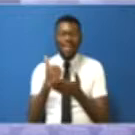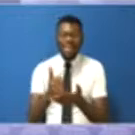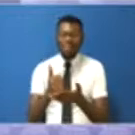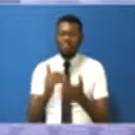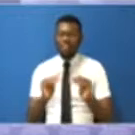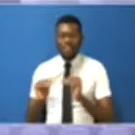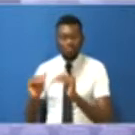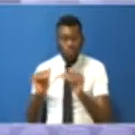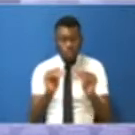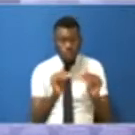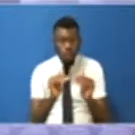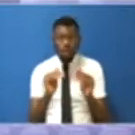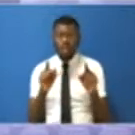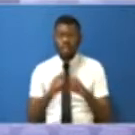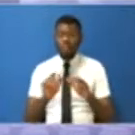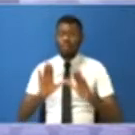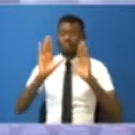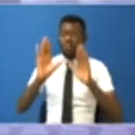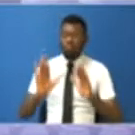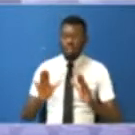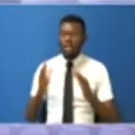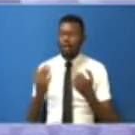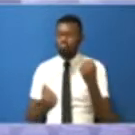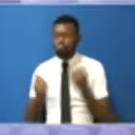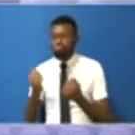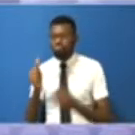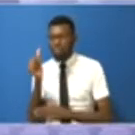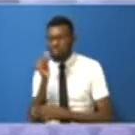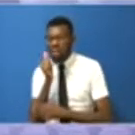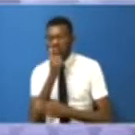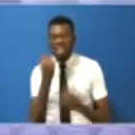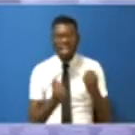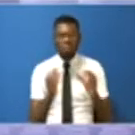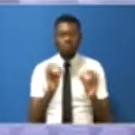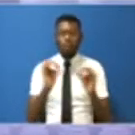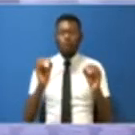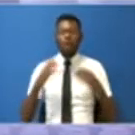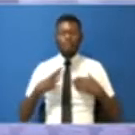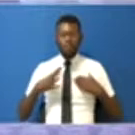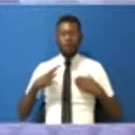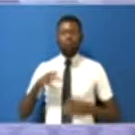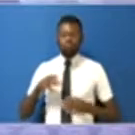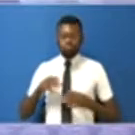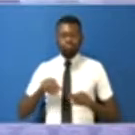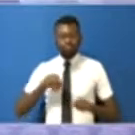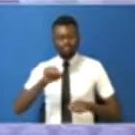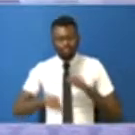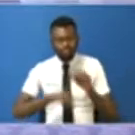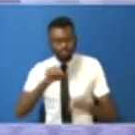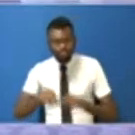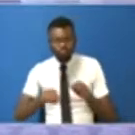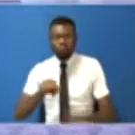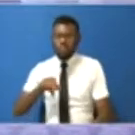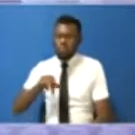that the most important transporter is not the private car but the pedestrian the cyclist they have done it and we are now working working